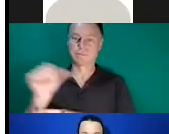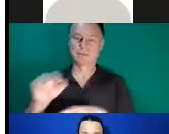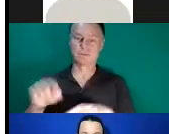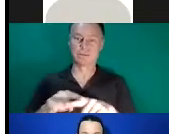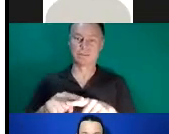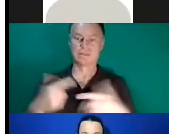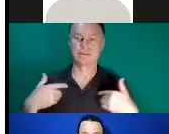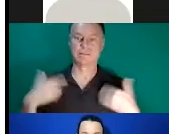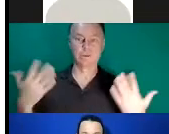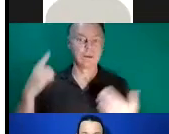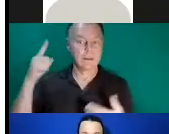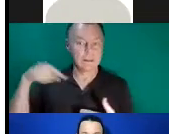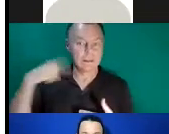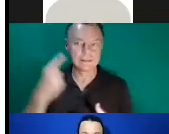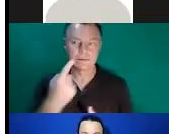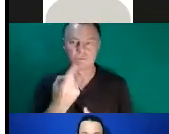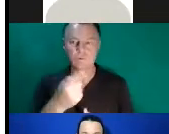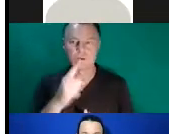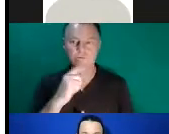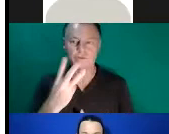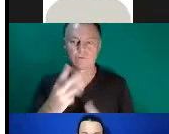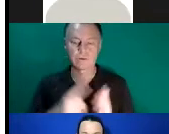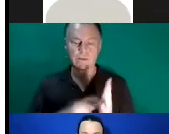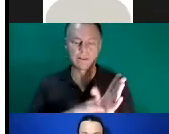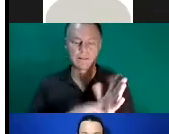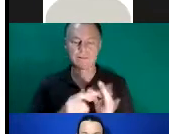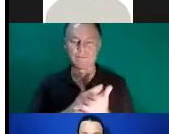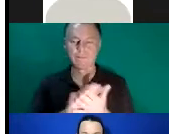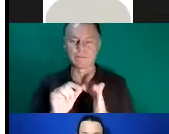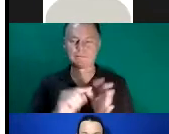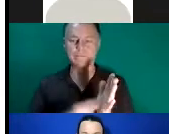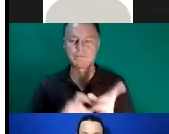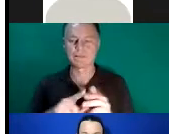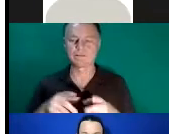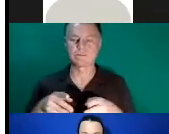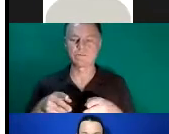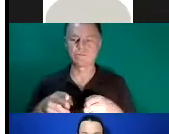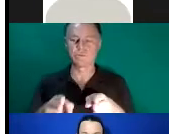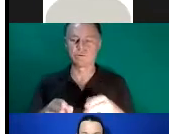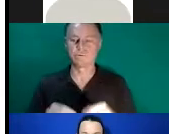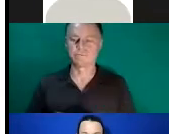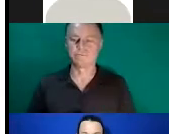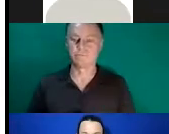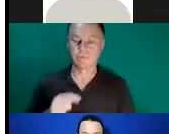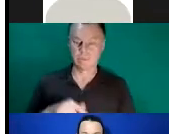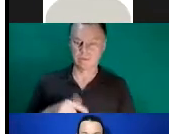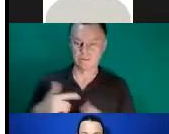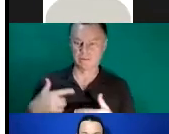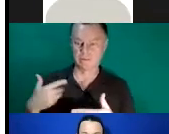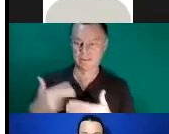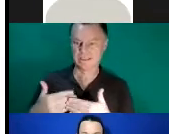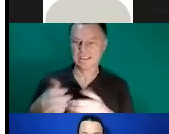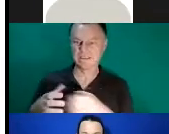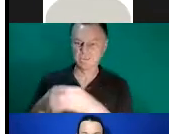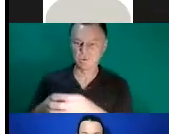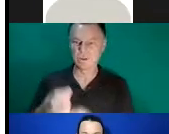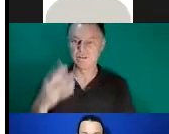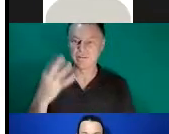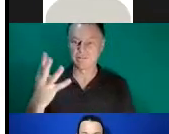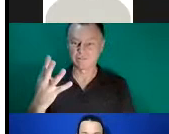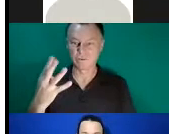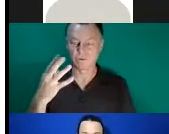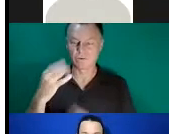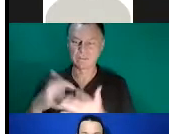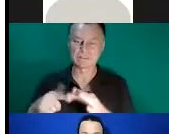in London at 103 Lambeth Palace Road. During this time, he murdered 4 sex